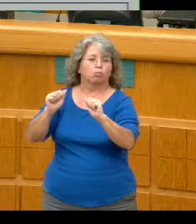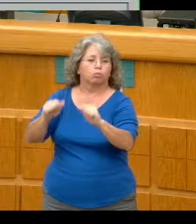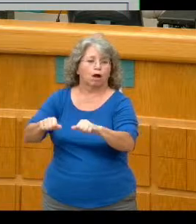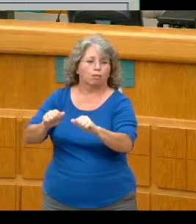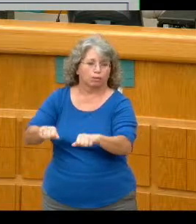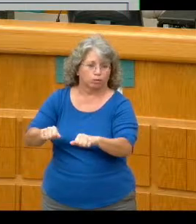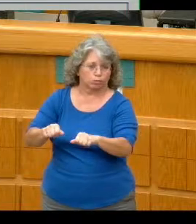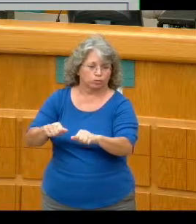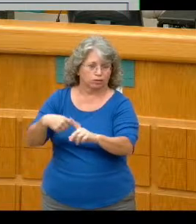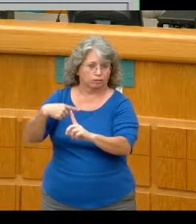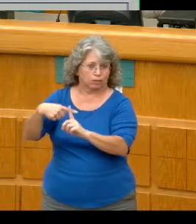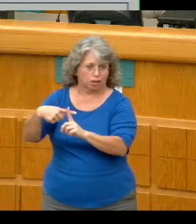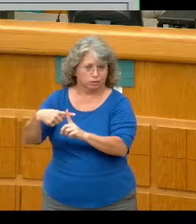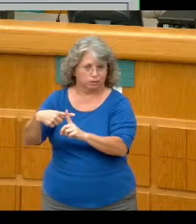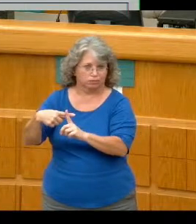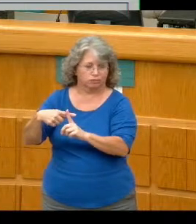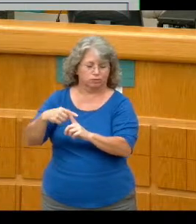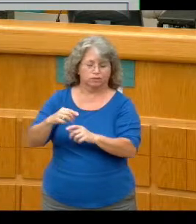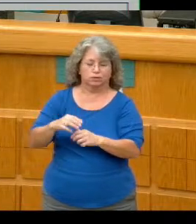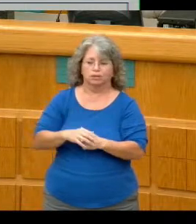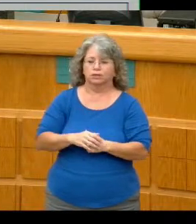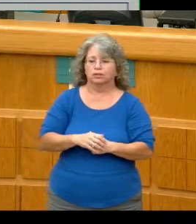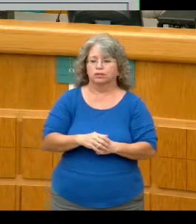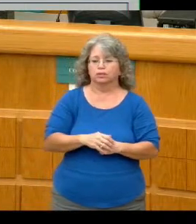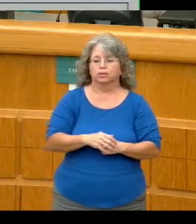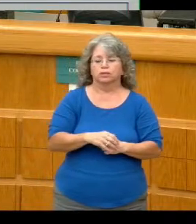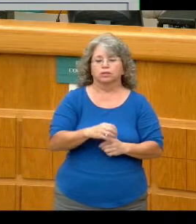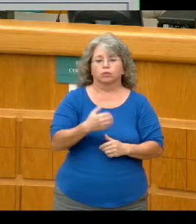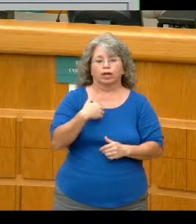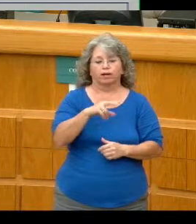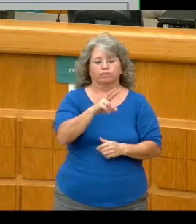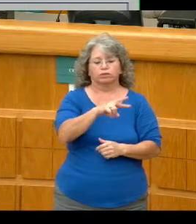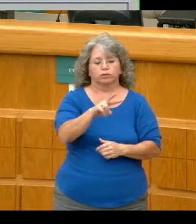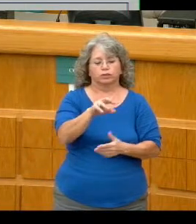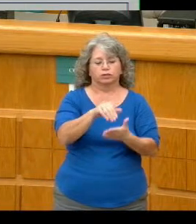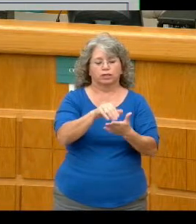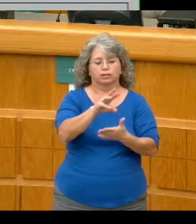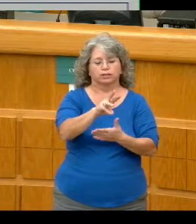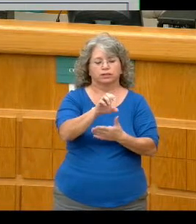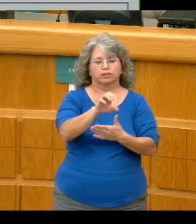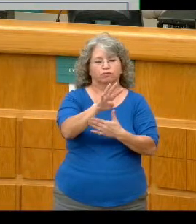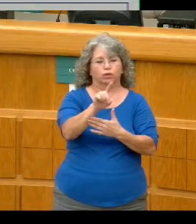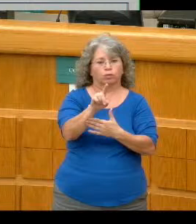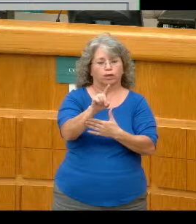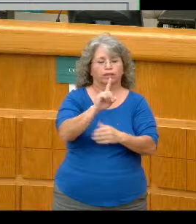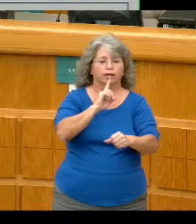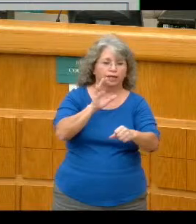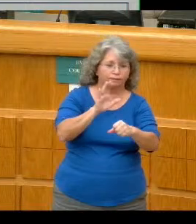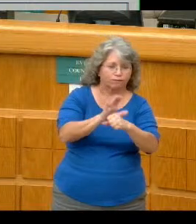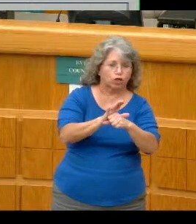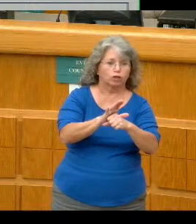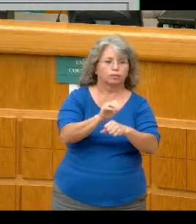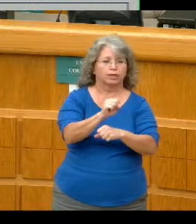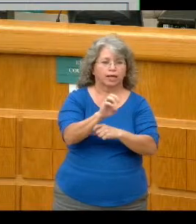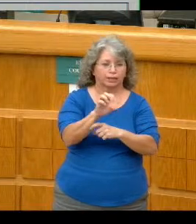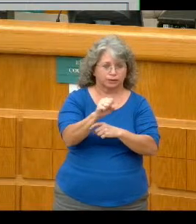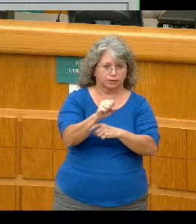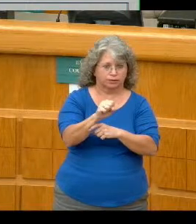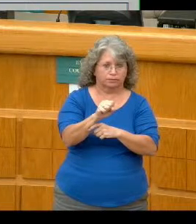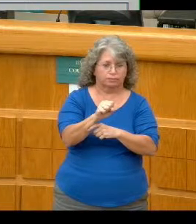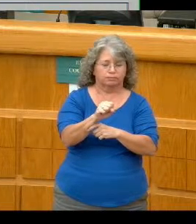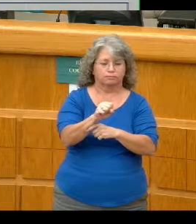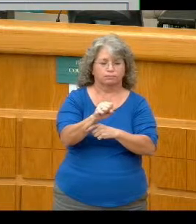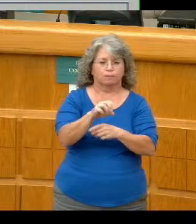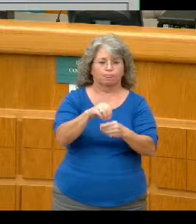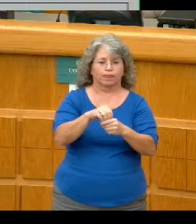compared to what it would be if we included probables also. But we have 22,641 confirmed cases